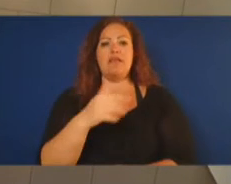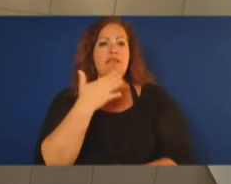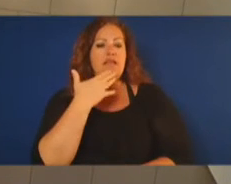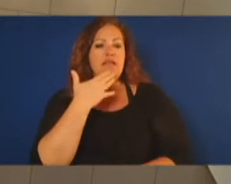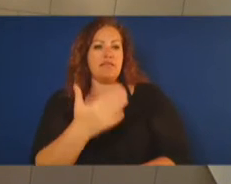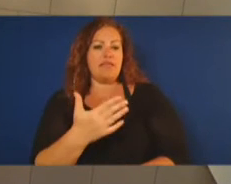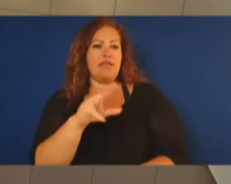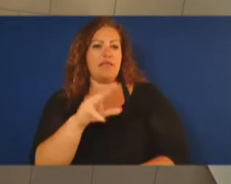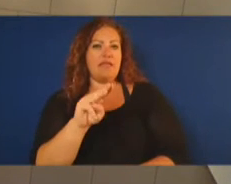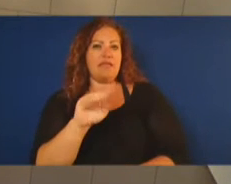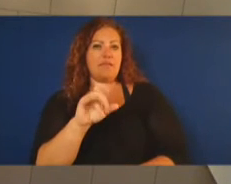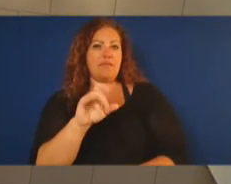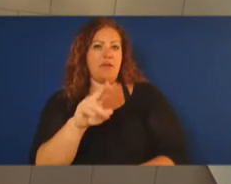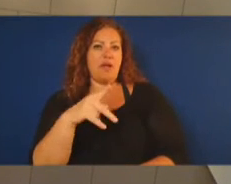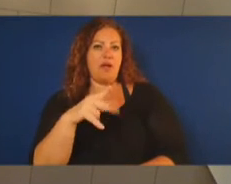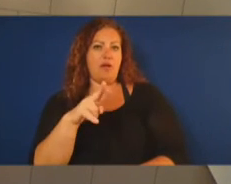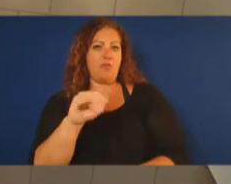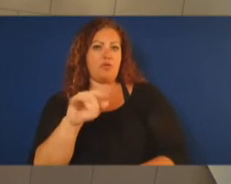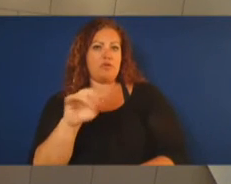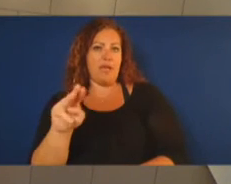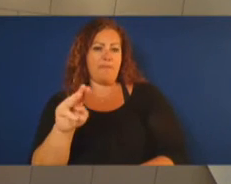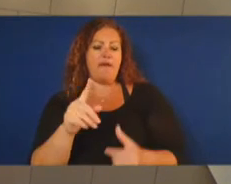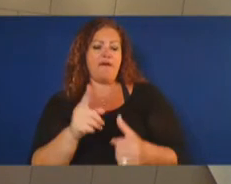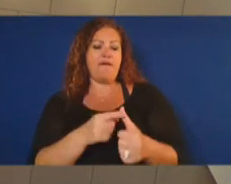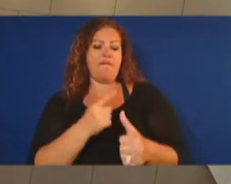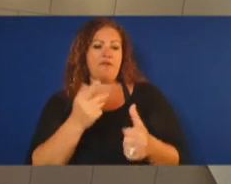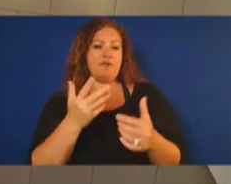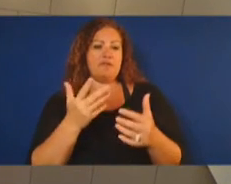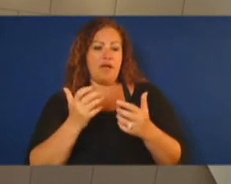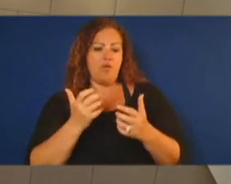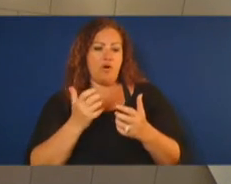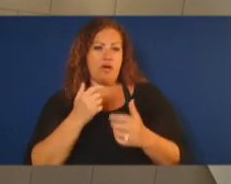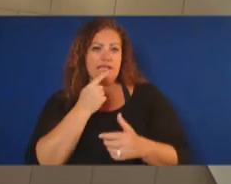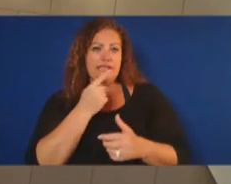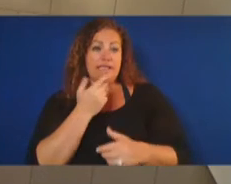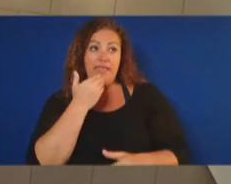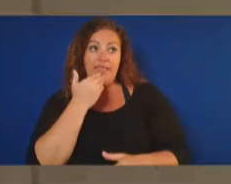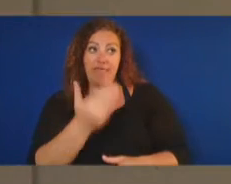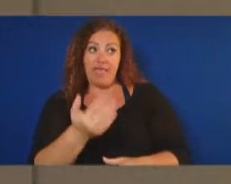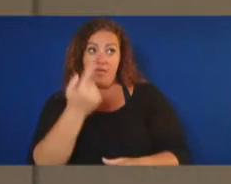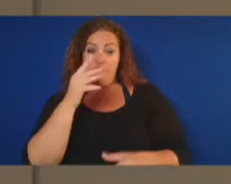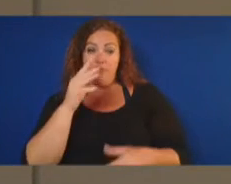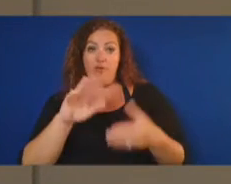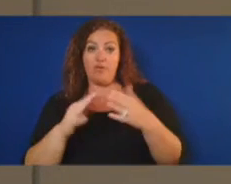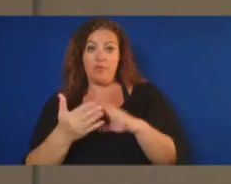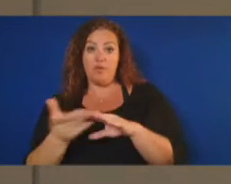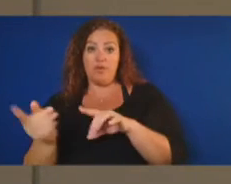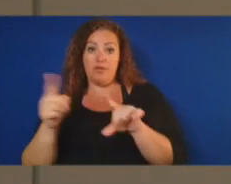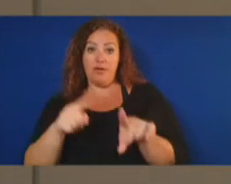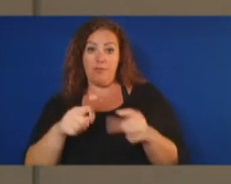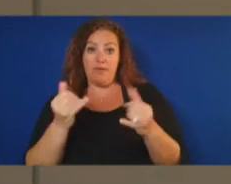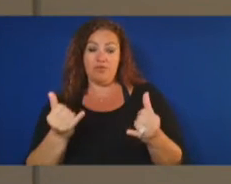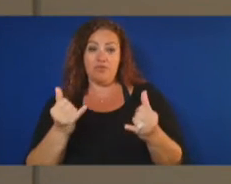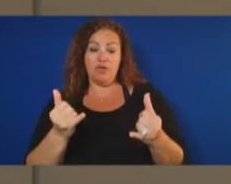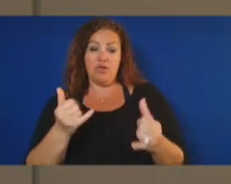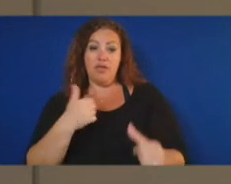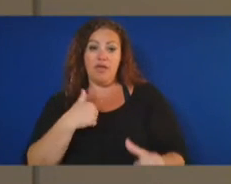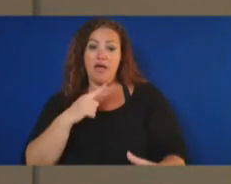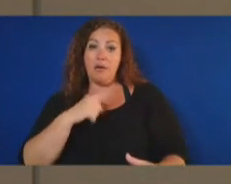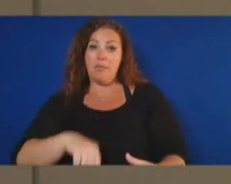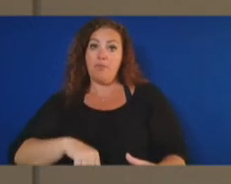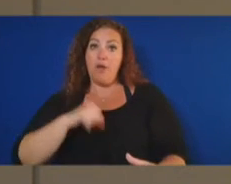protim um first of all I want to I want to say thank you for the community coming out today I am proud of